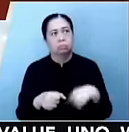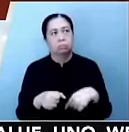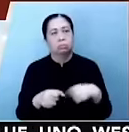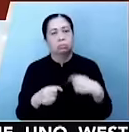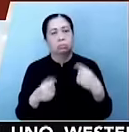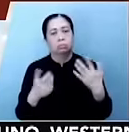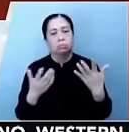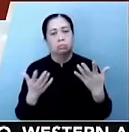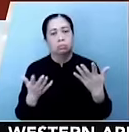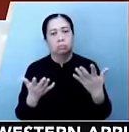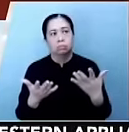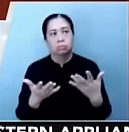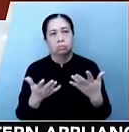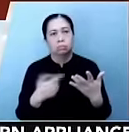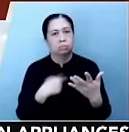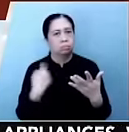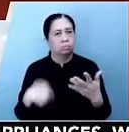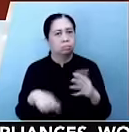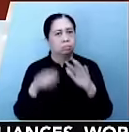China Sea.